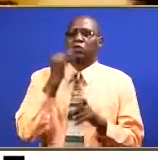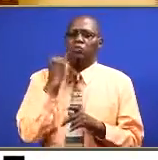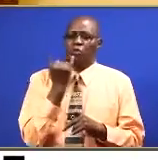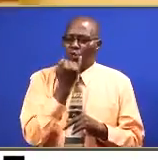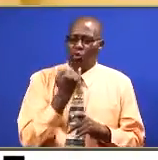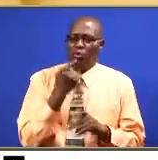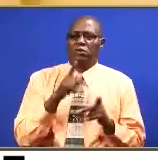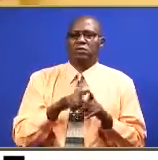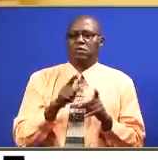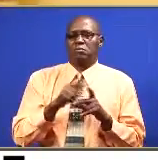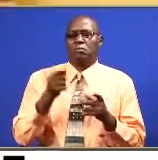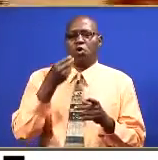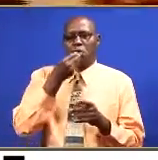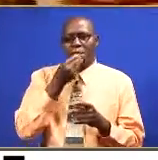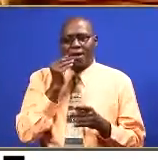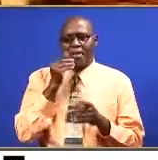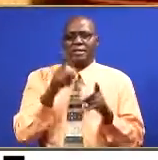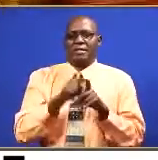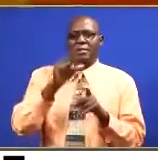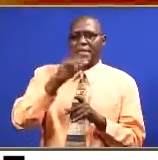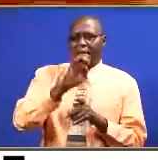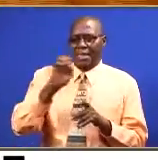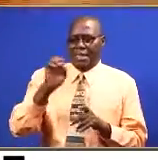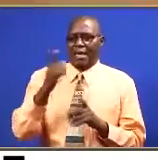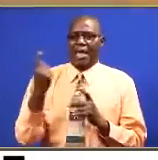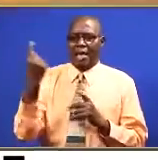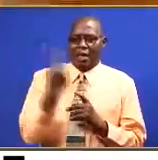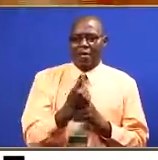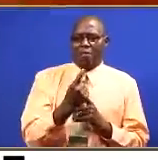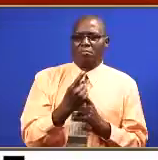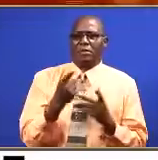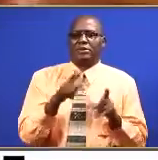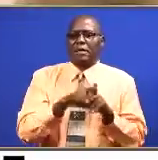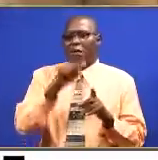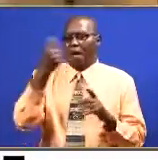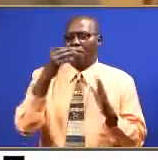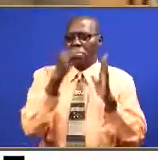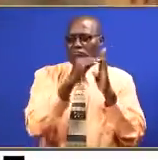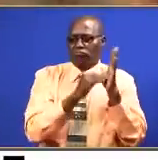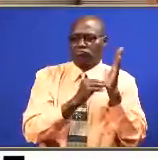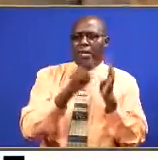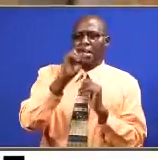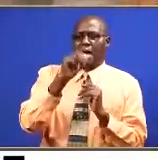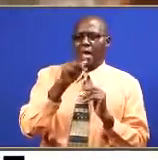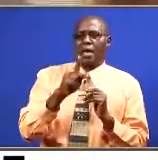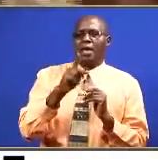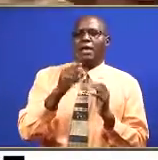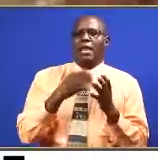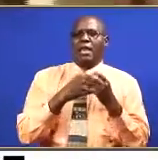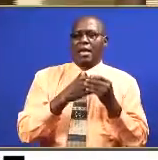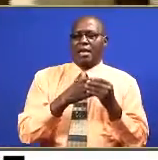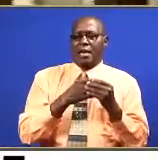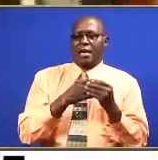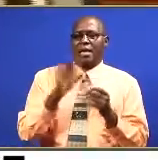Oparanya and Lee Kinyanjui appeared before the panel. Others shortlisted are NAK leader Charity Ngilu, Agriculture Cabinet